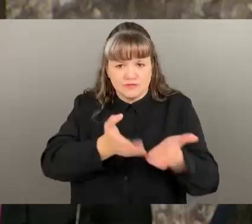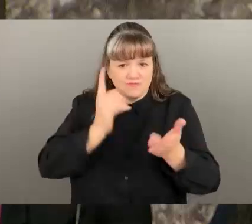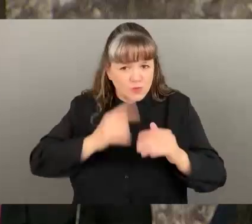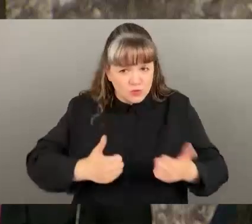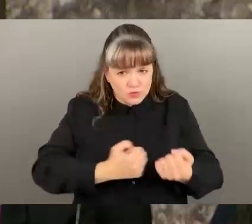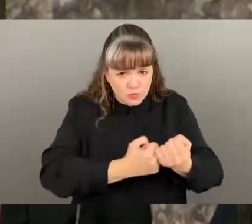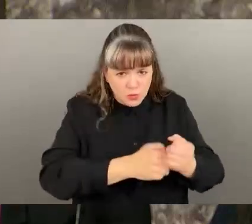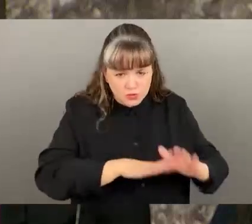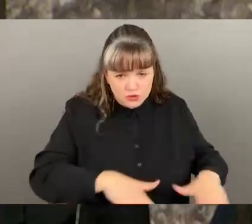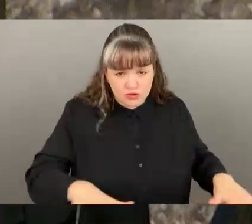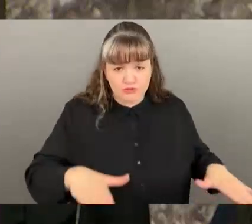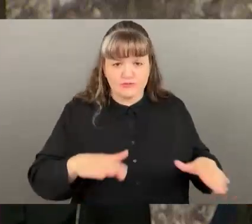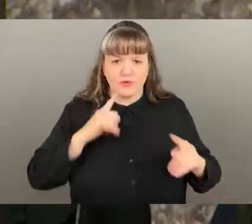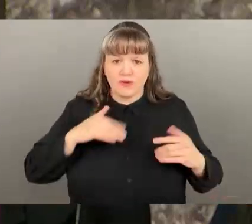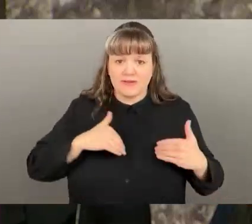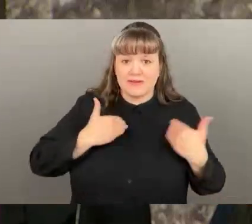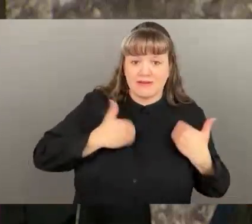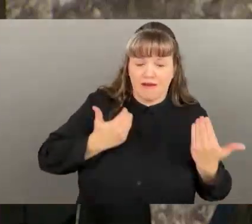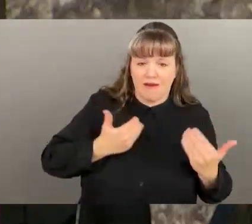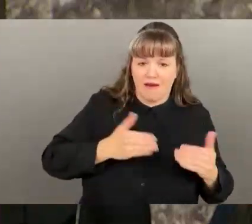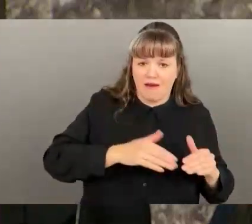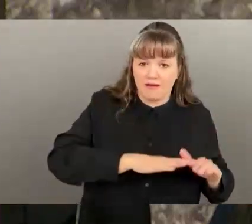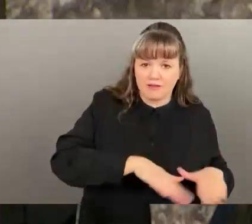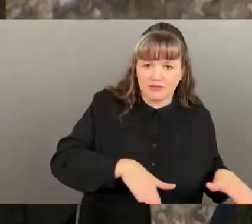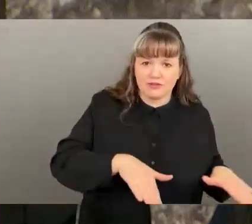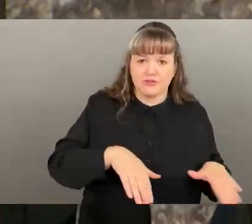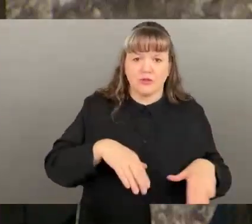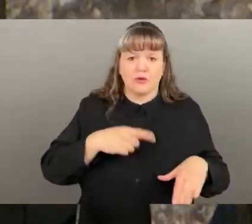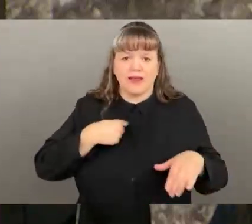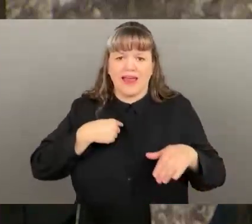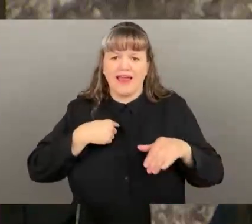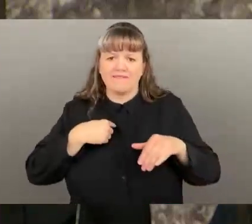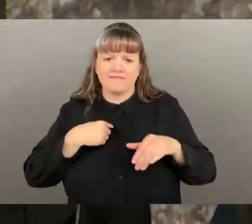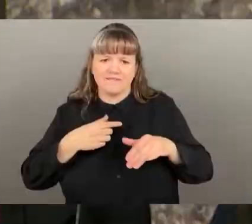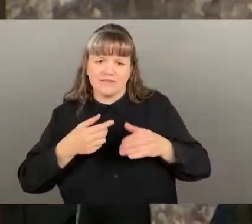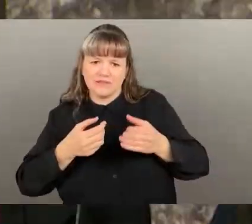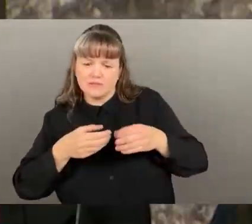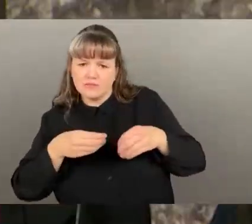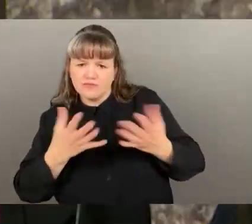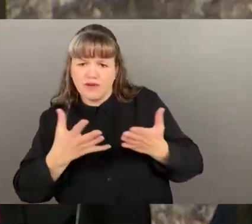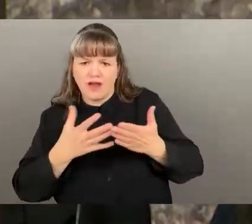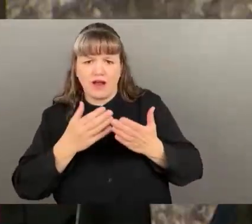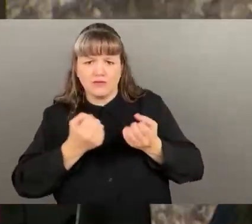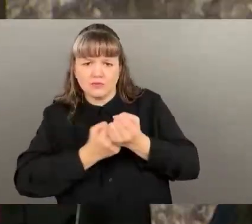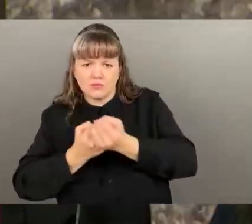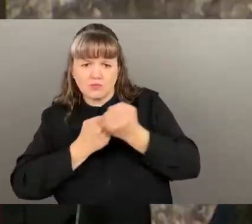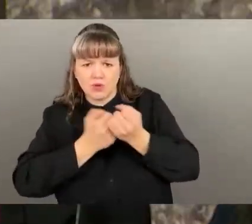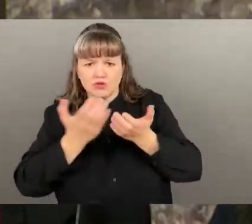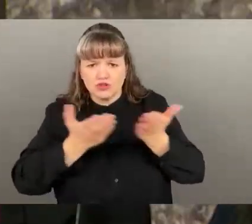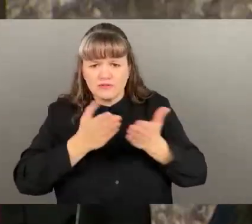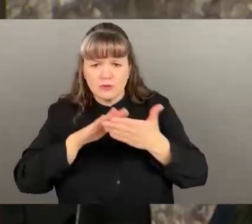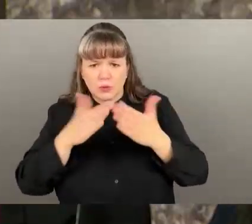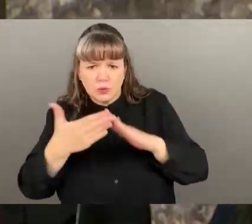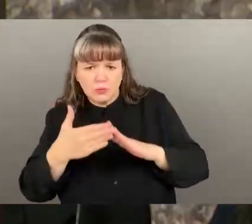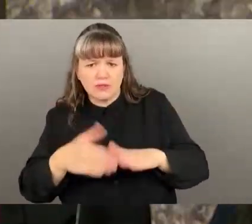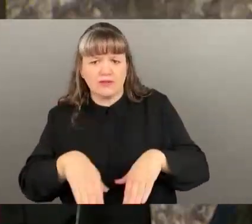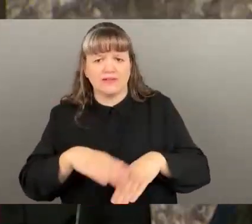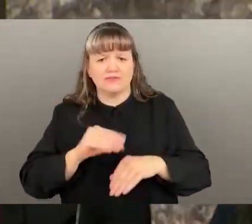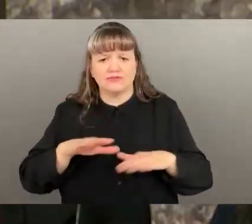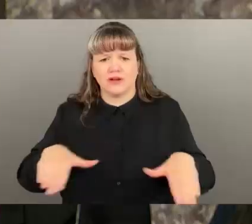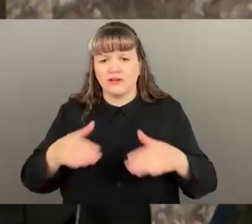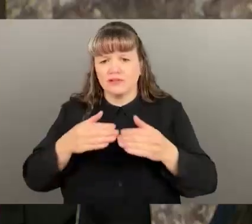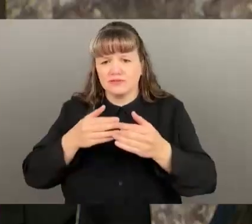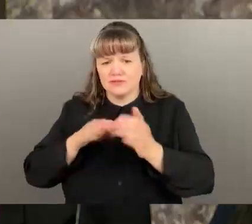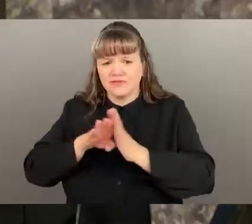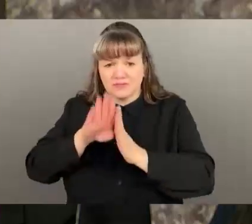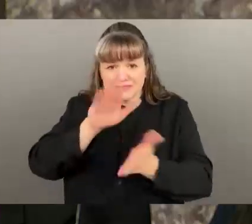in community and child development centres that combine developmental specialists with mental health specialists, with clinical counselors.